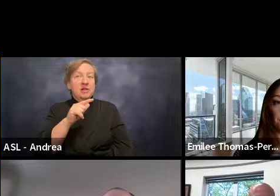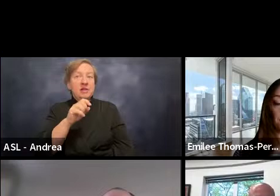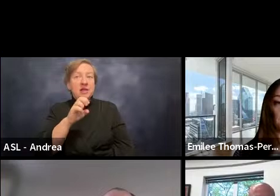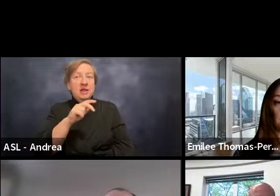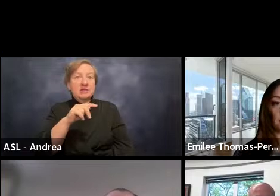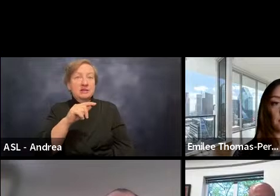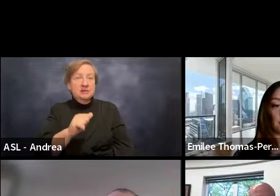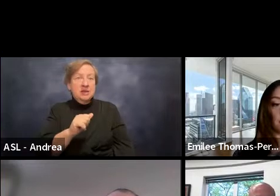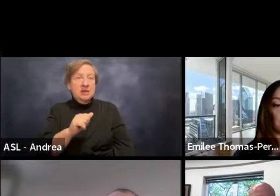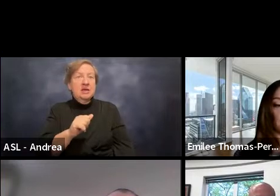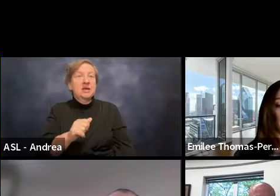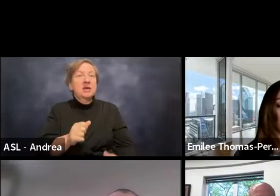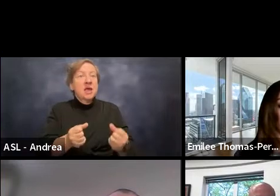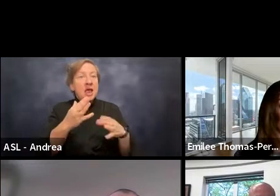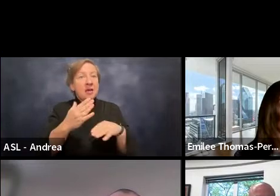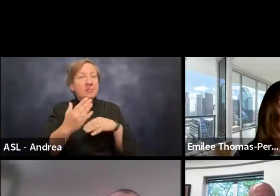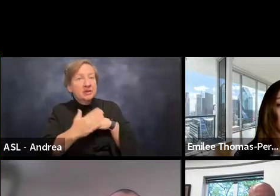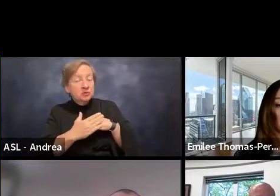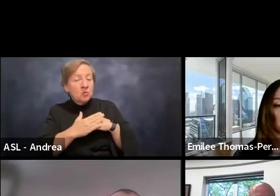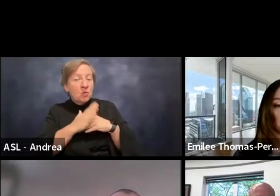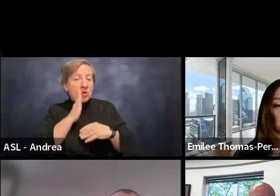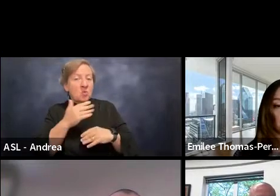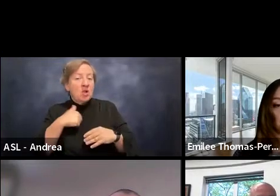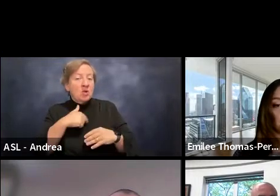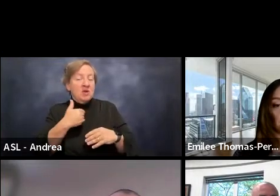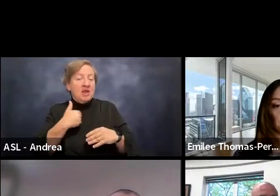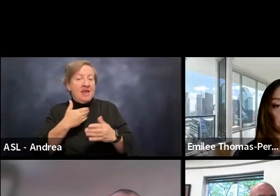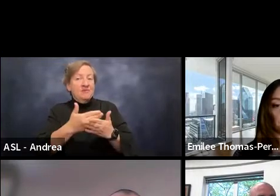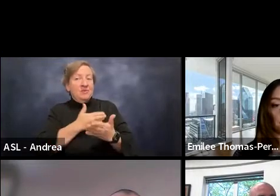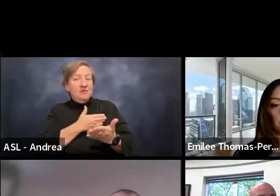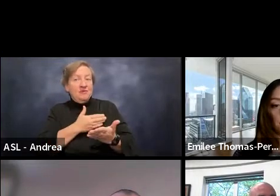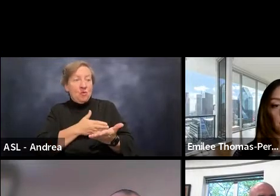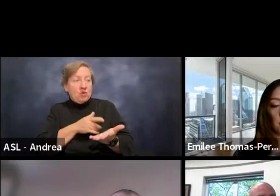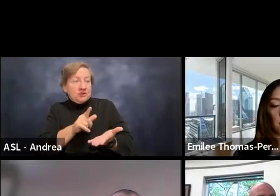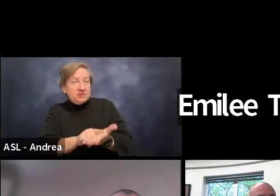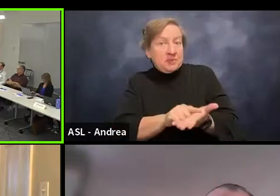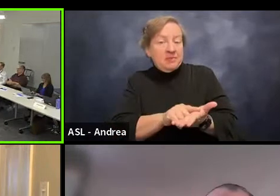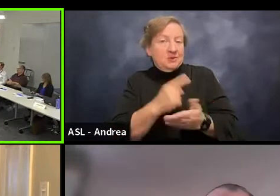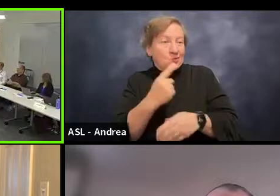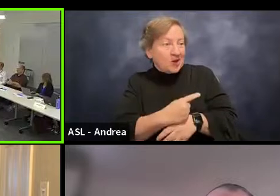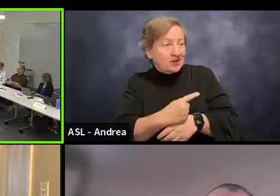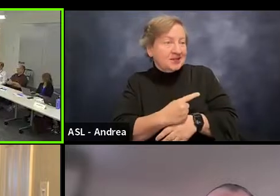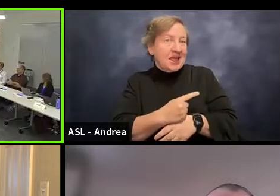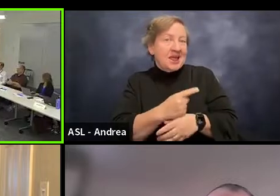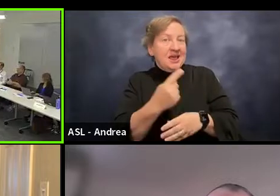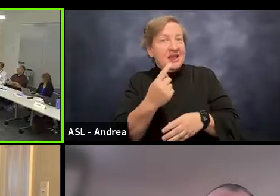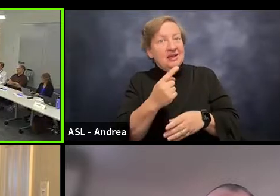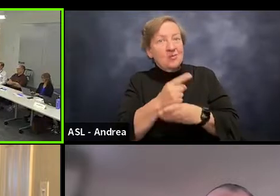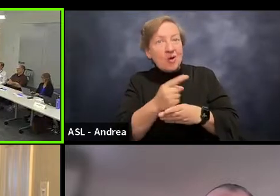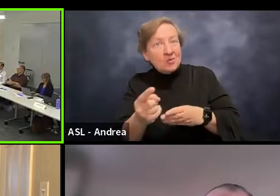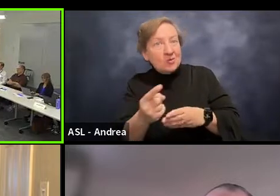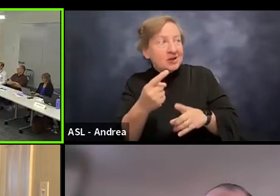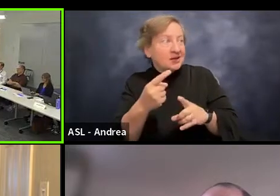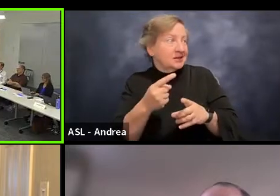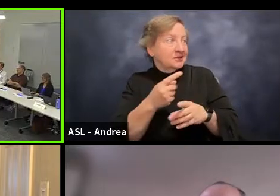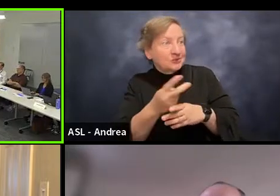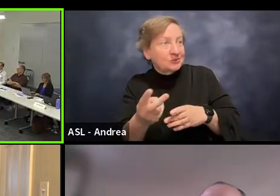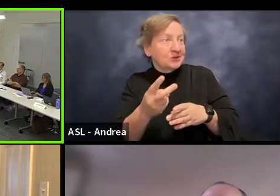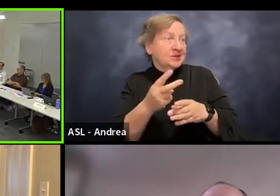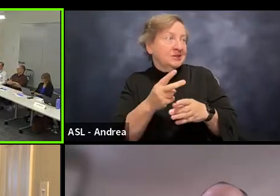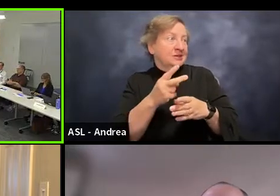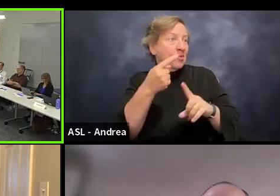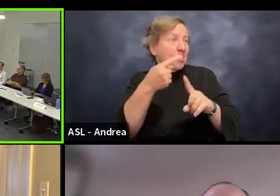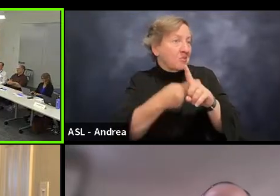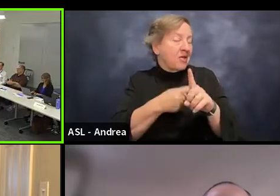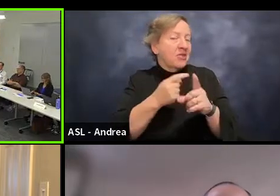are we going to get that the document is published? Like 1 day notice, 2 week notice, a month notice? Like